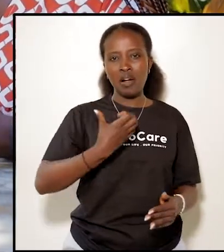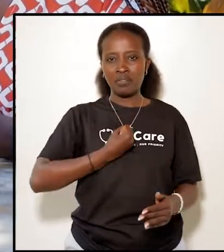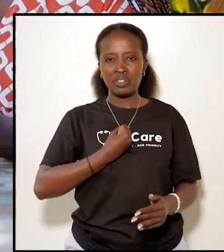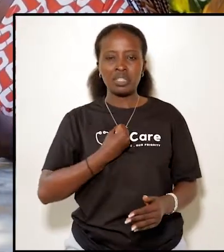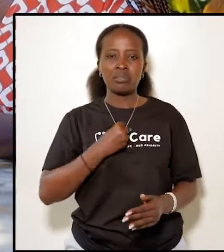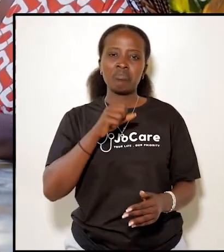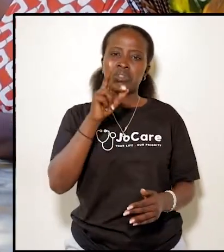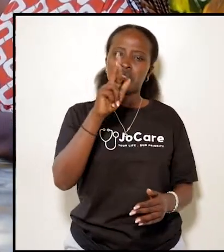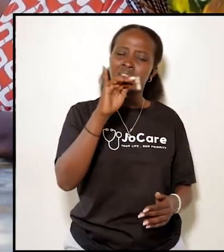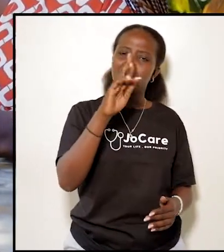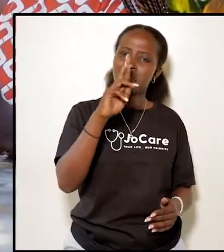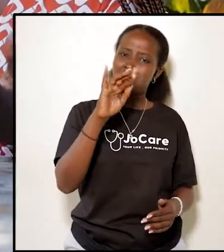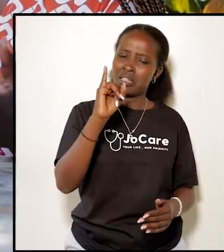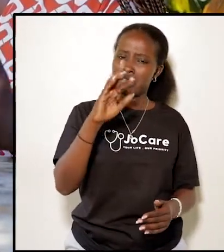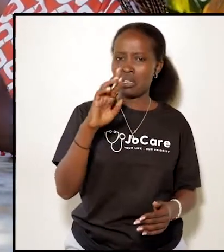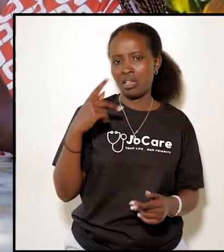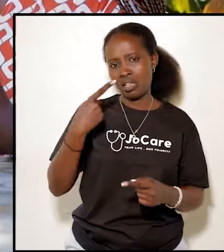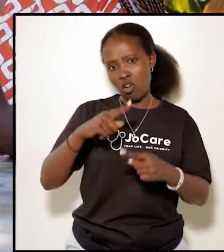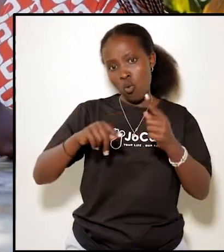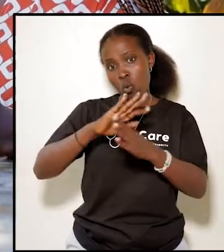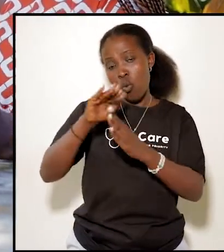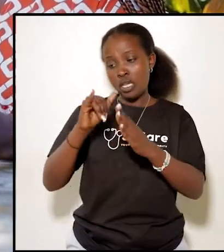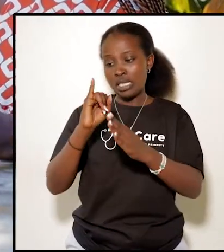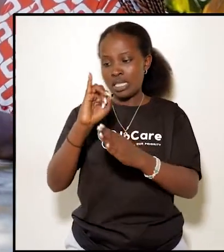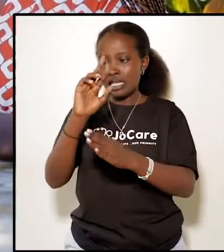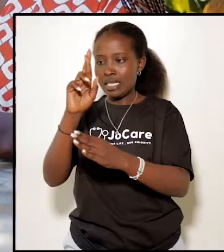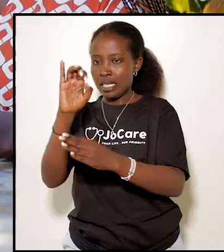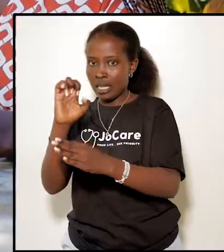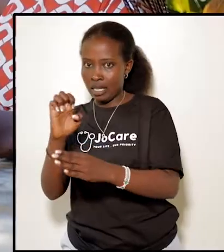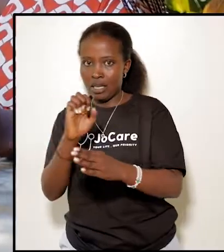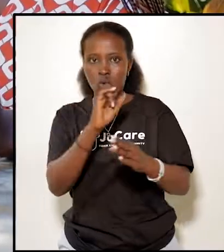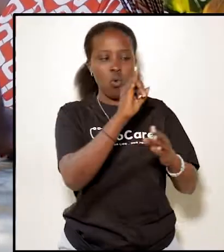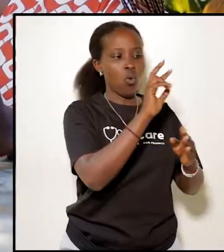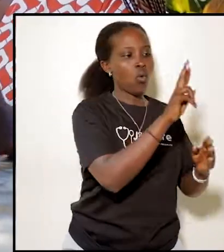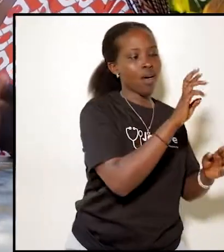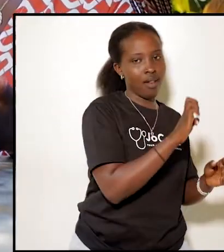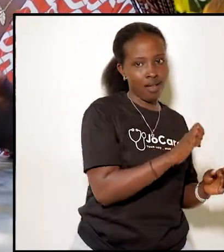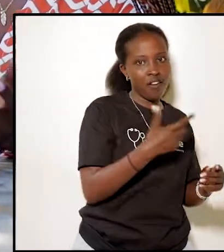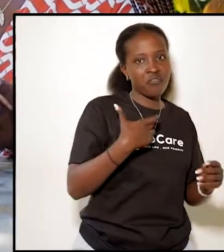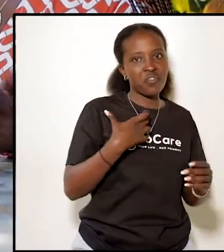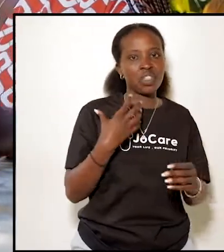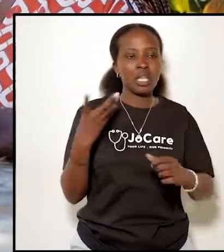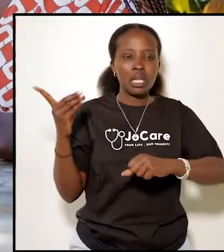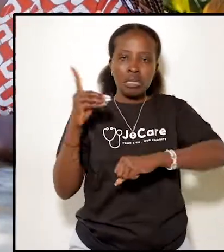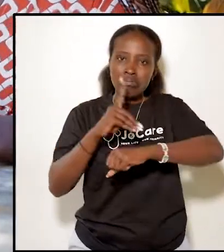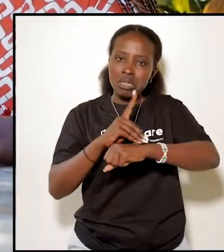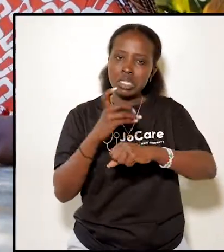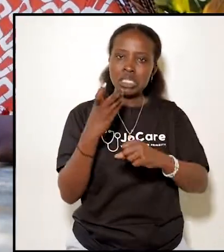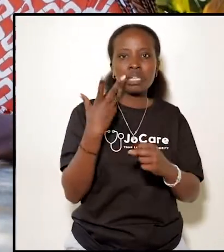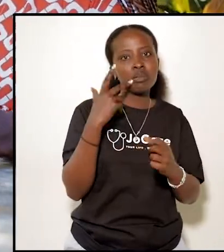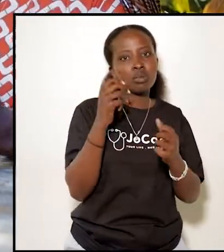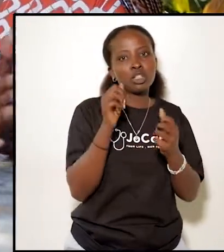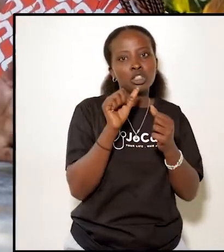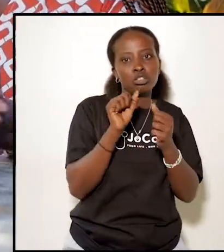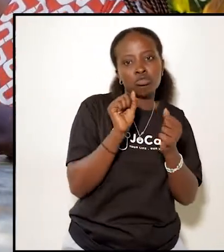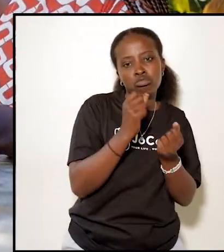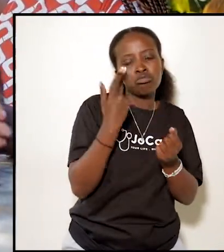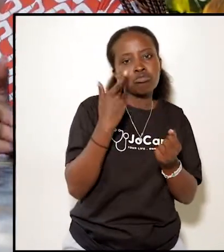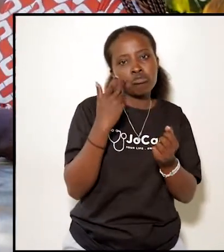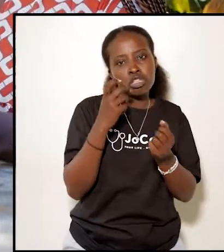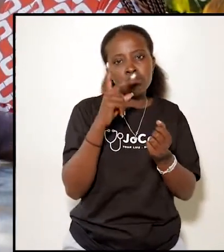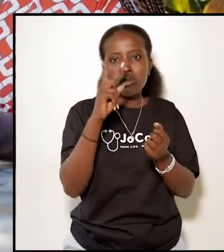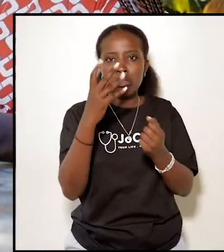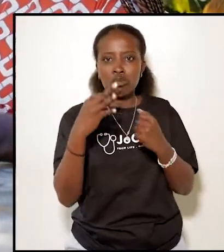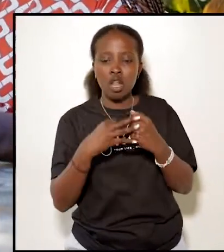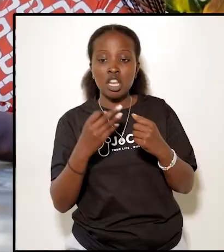having regular or even regular irregular, where Okay. you have like 27 days, the other time is 29. Okay. That's